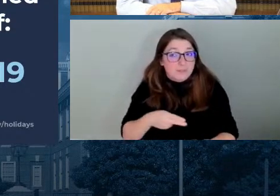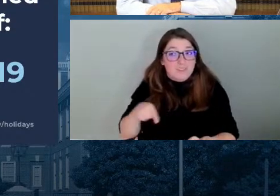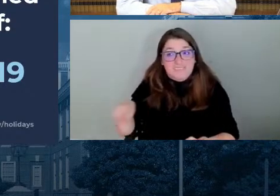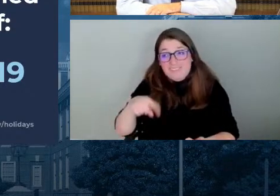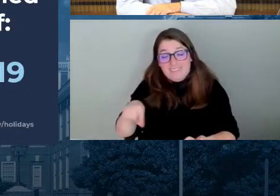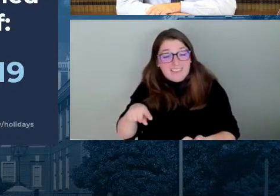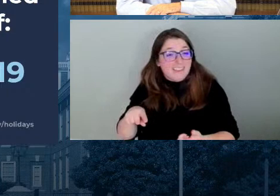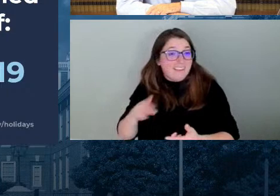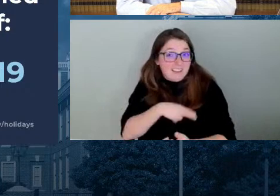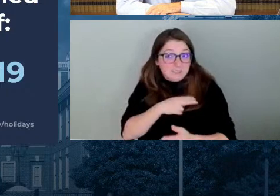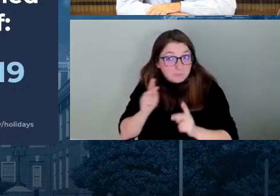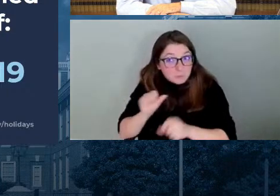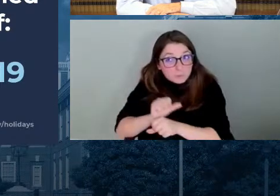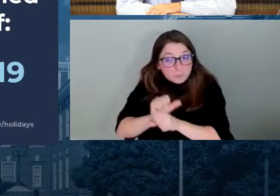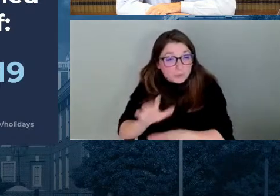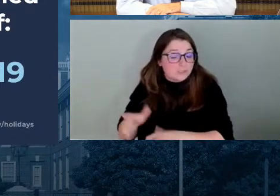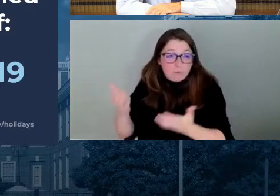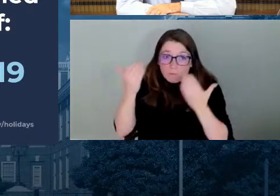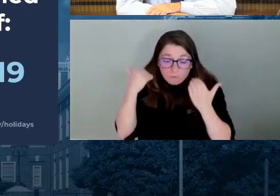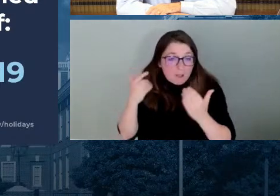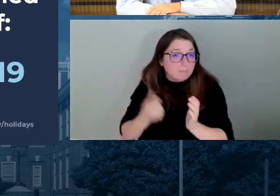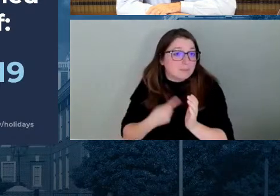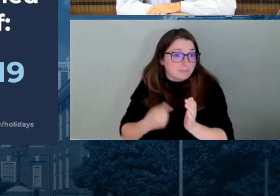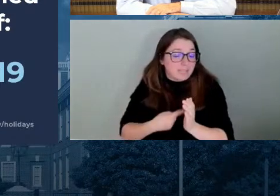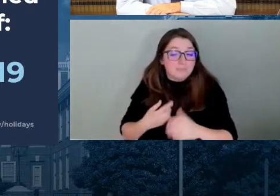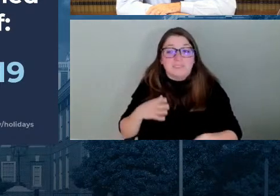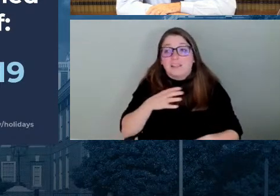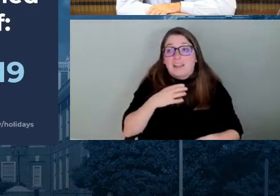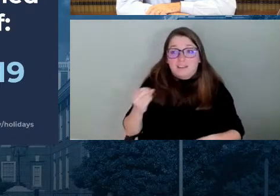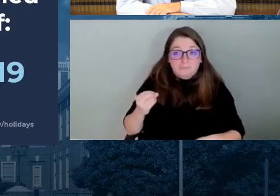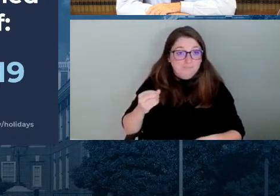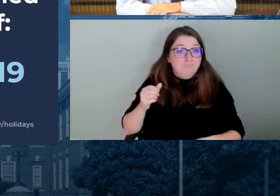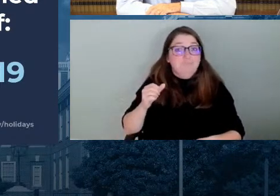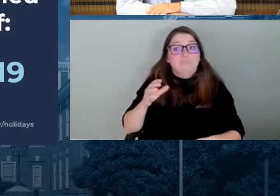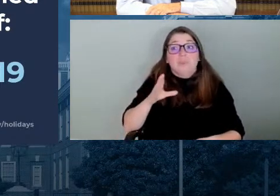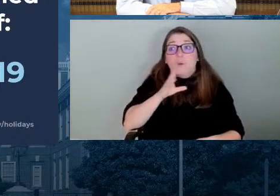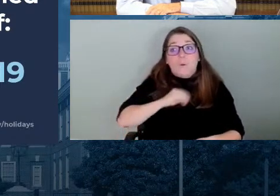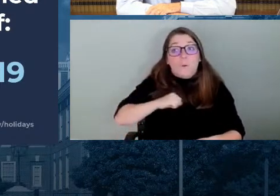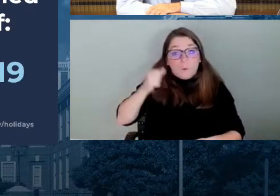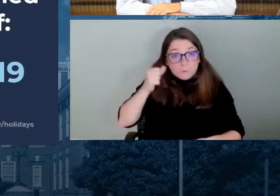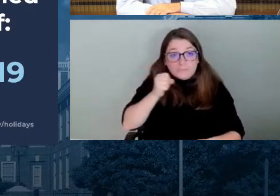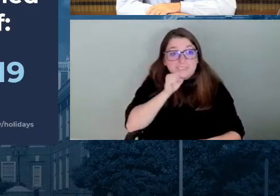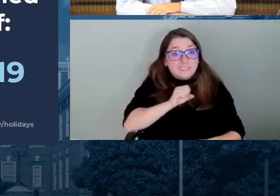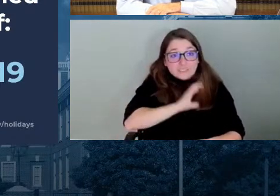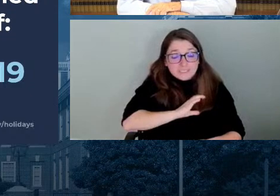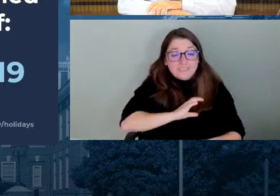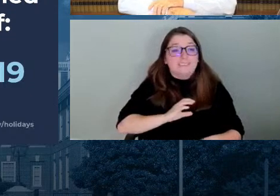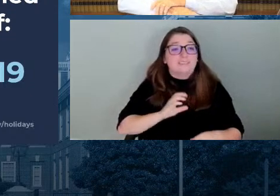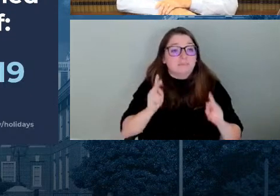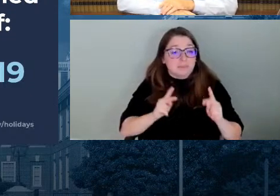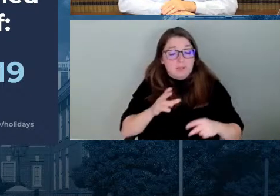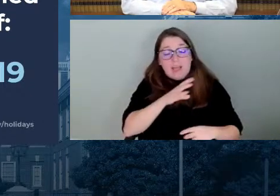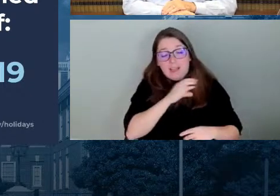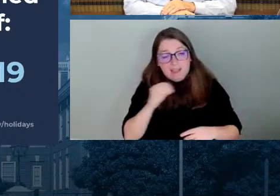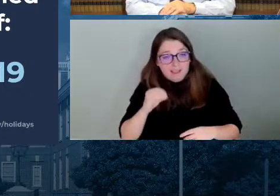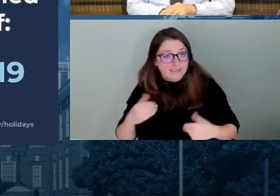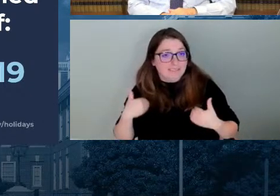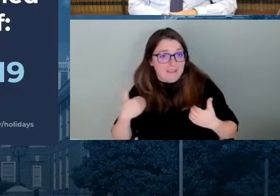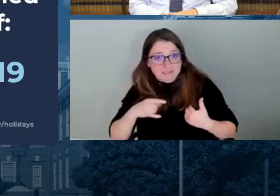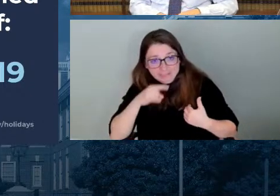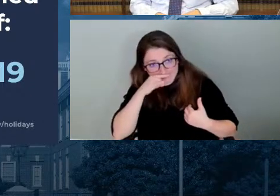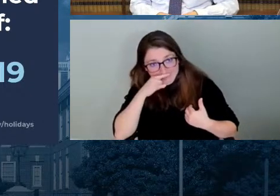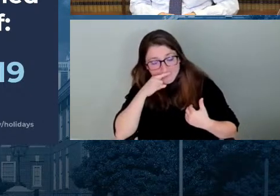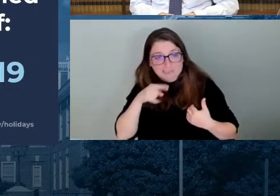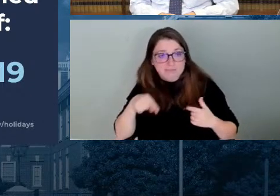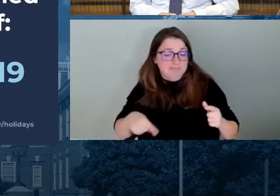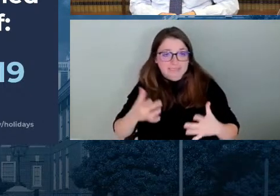challenging for our elderly populations and our little ones. And so there are lots of protective measures that we can each